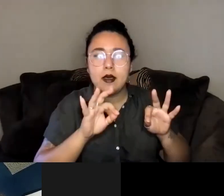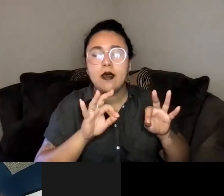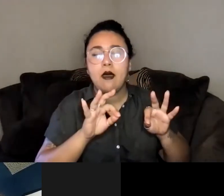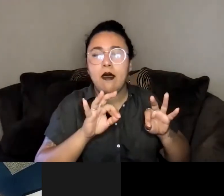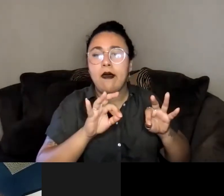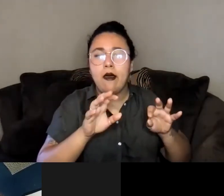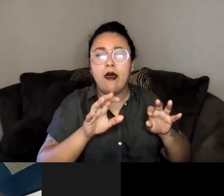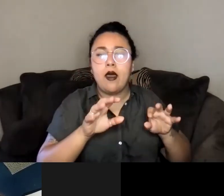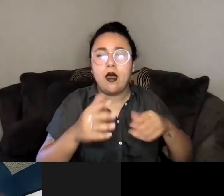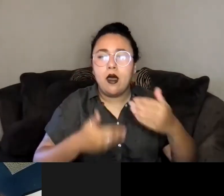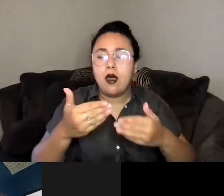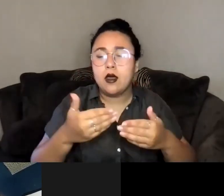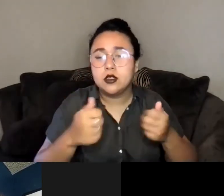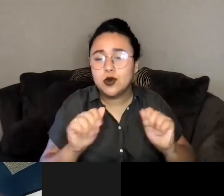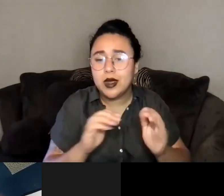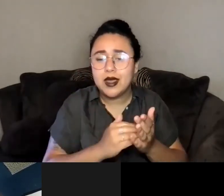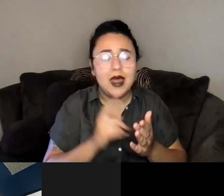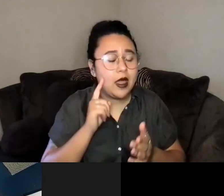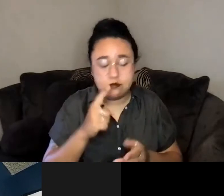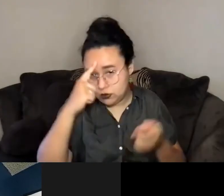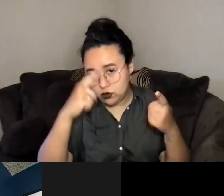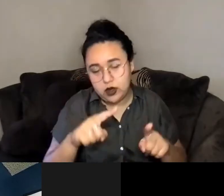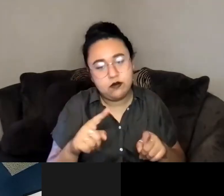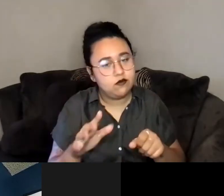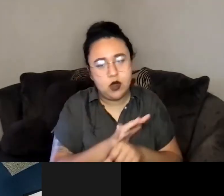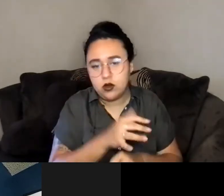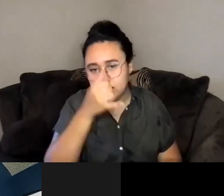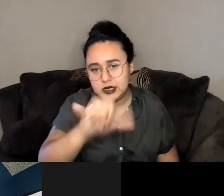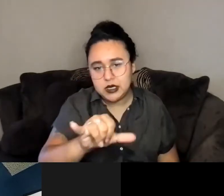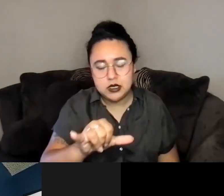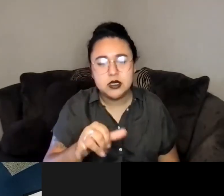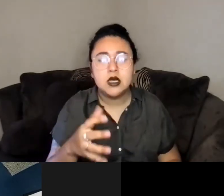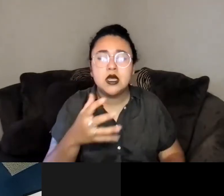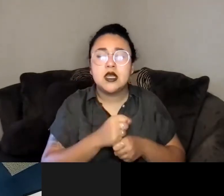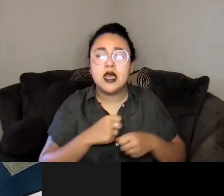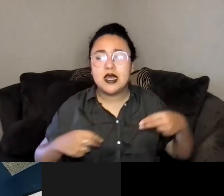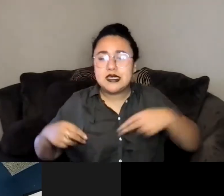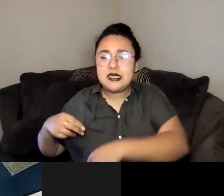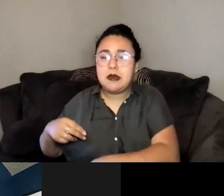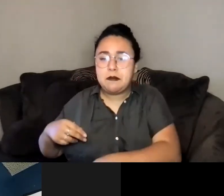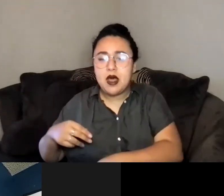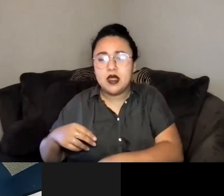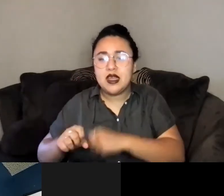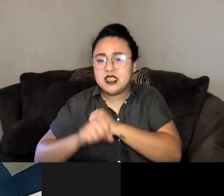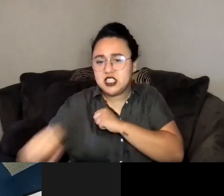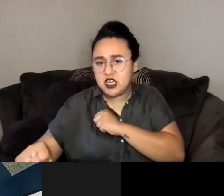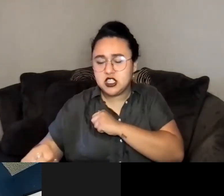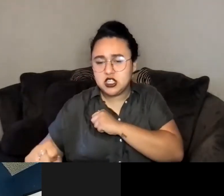is absolutely ridiculous that, even if you can get a seatbelt extender, well, is that tested?